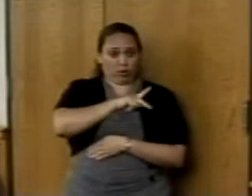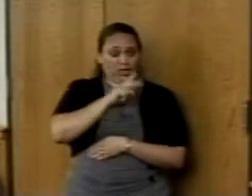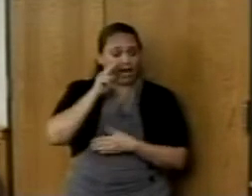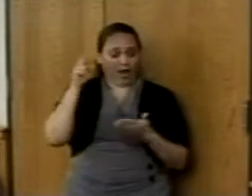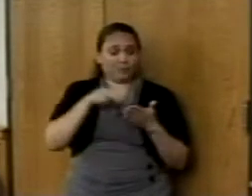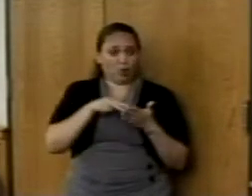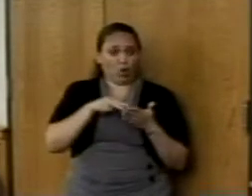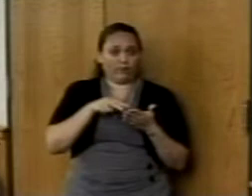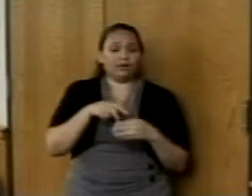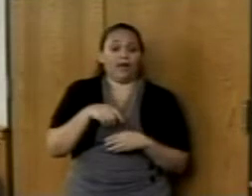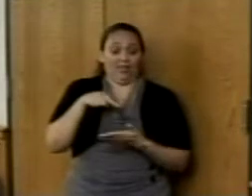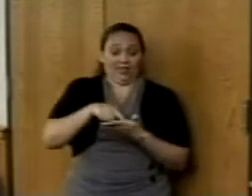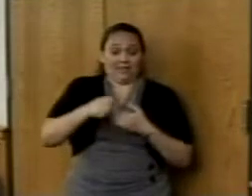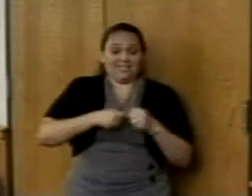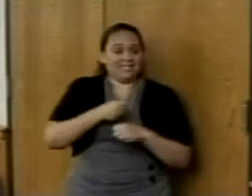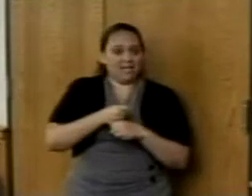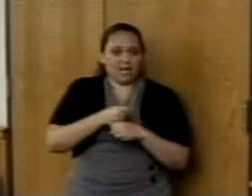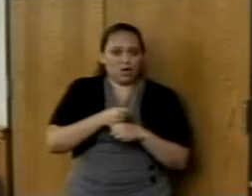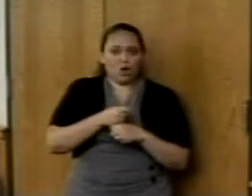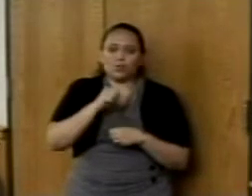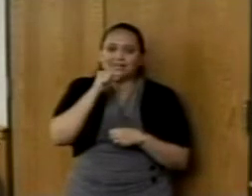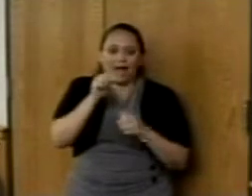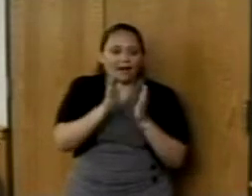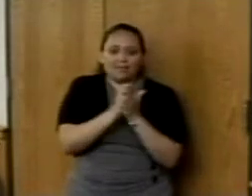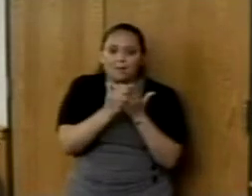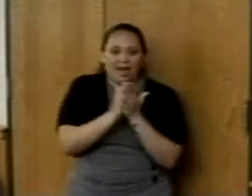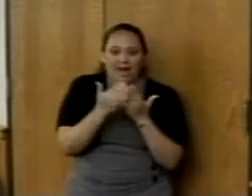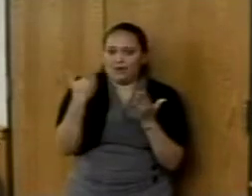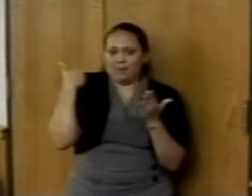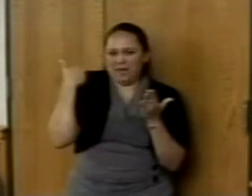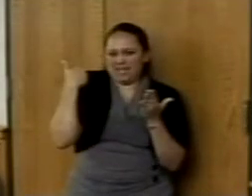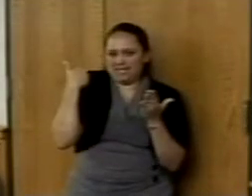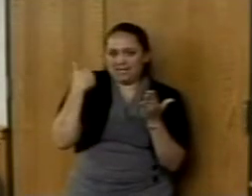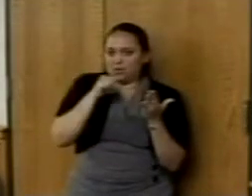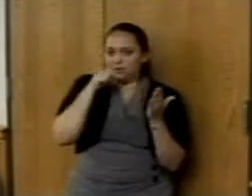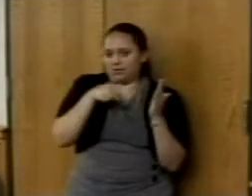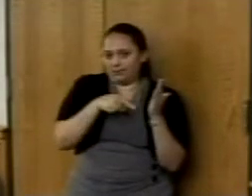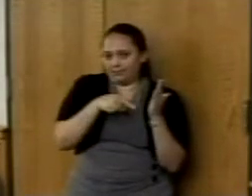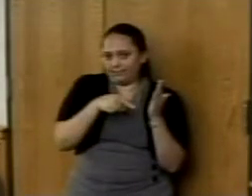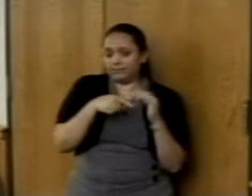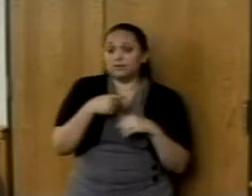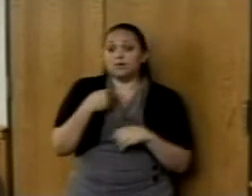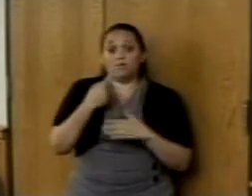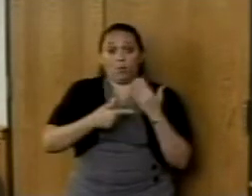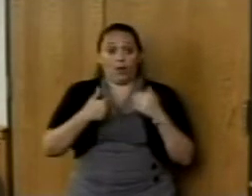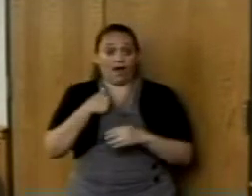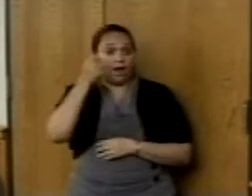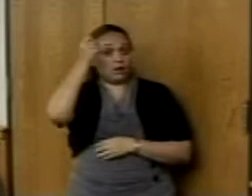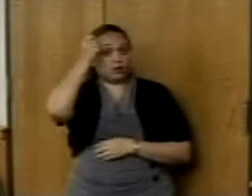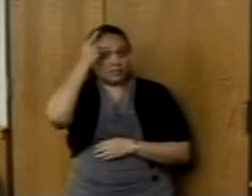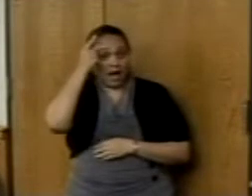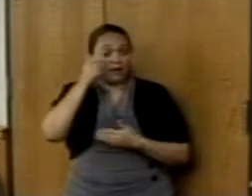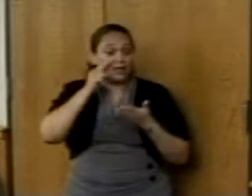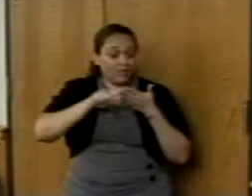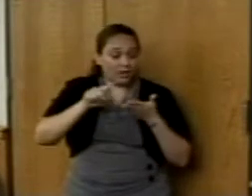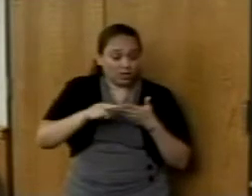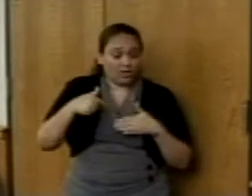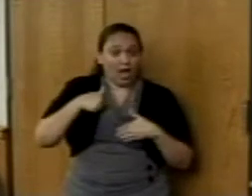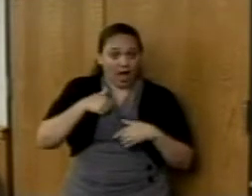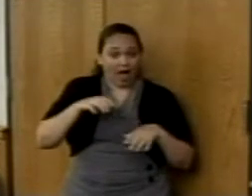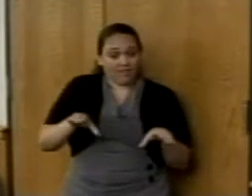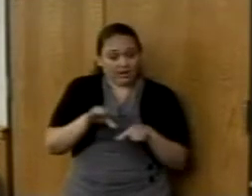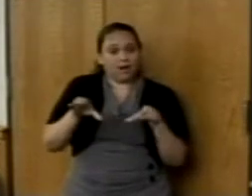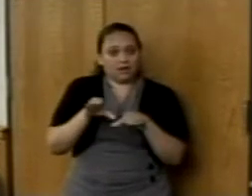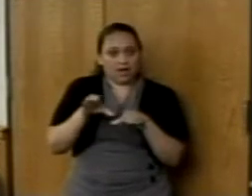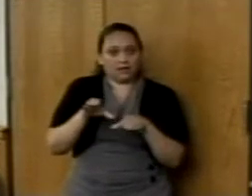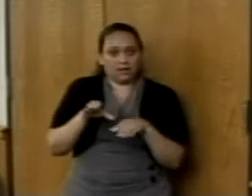observed. This year, it was not in the manual. This past year, it was not in the manual. From what I understand and the investigation that I've